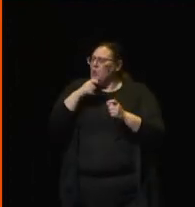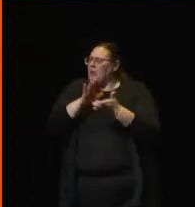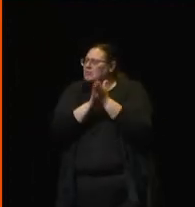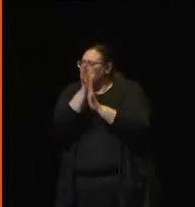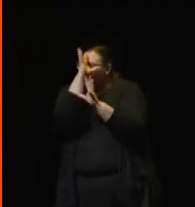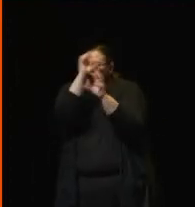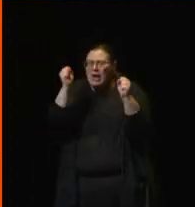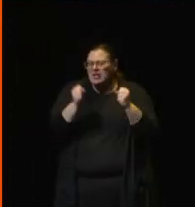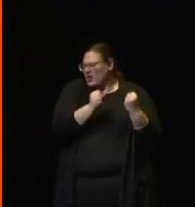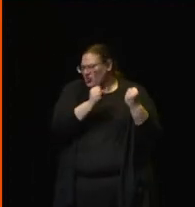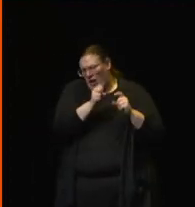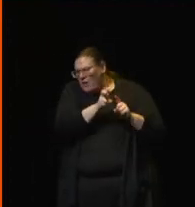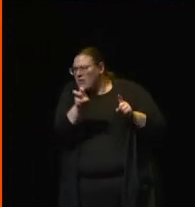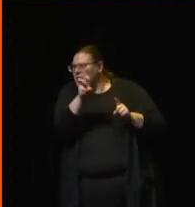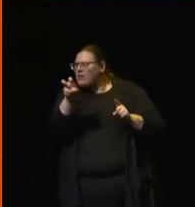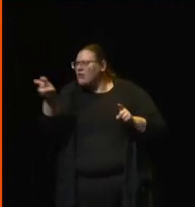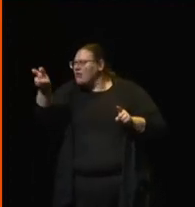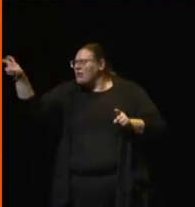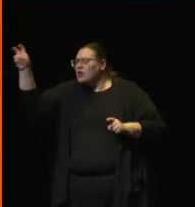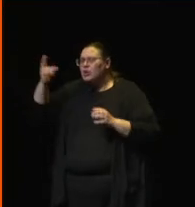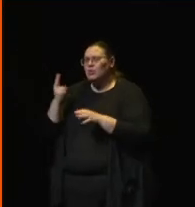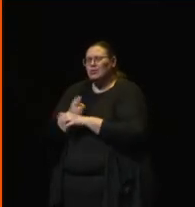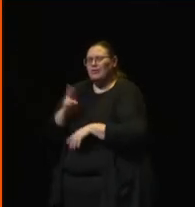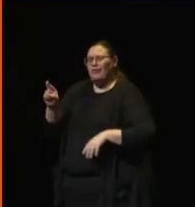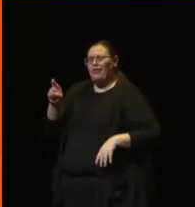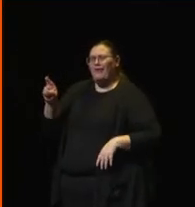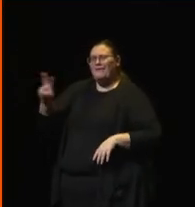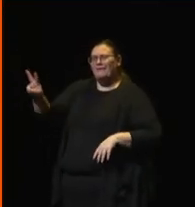entire country in an RV.